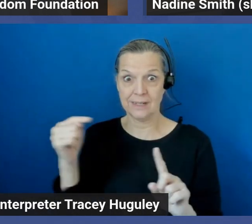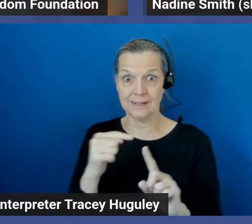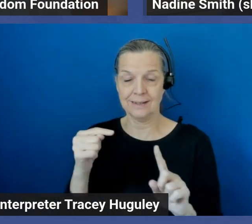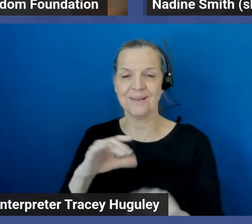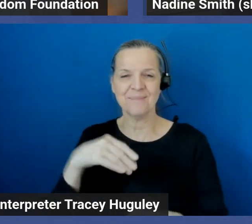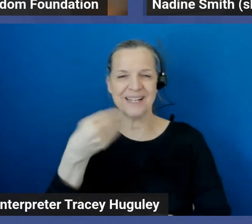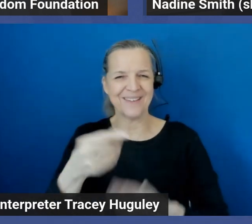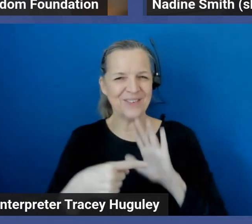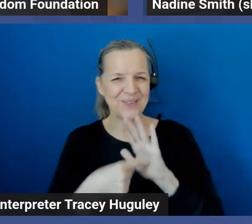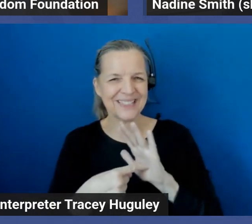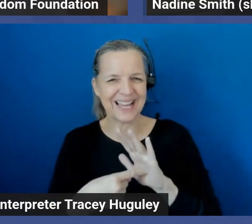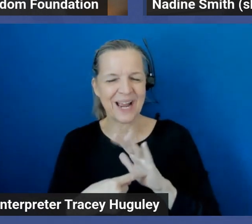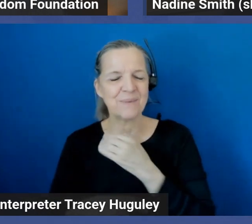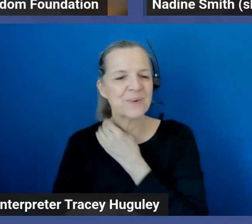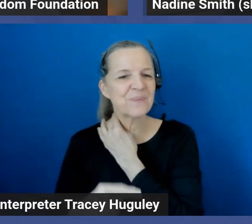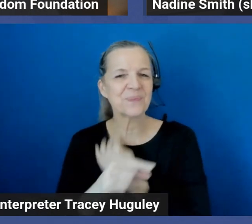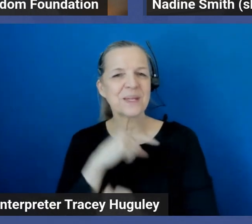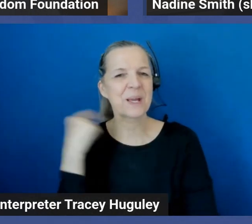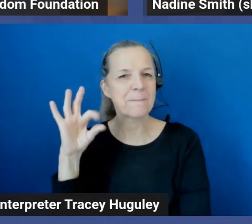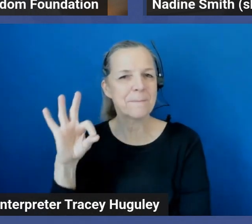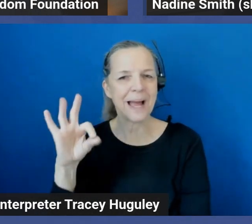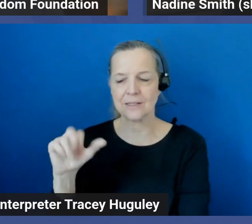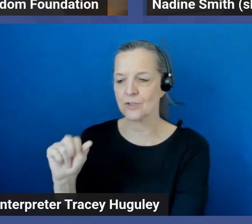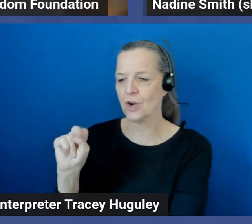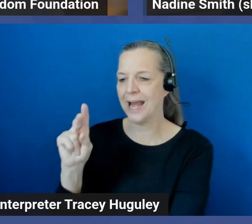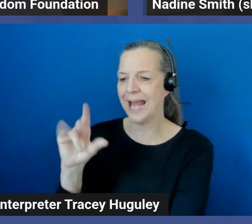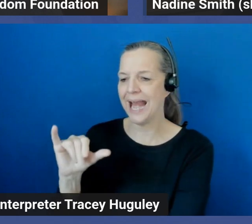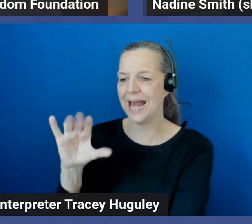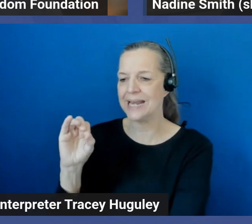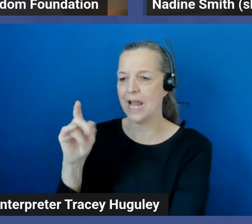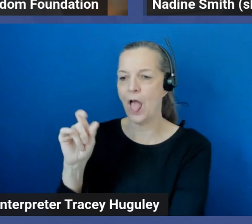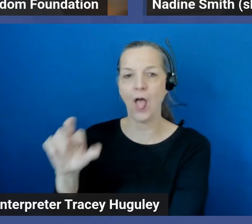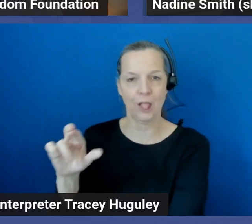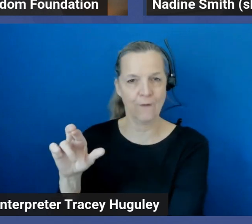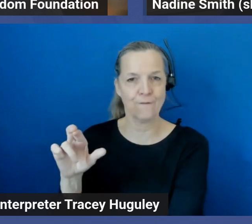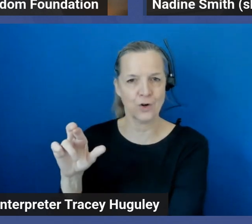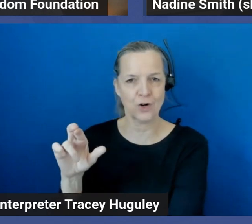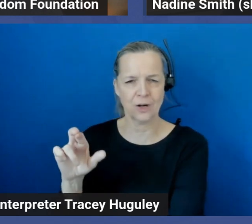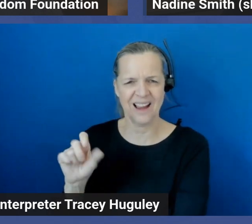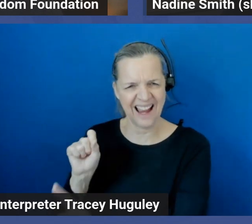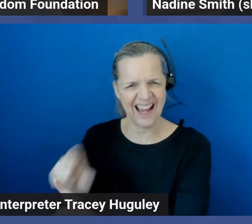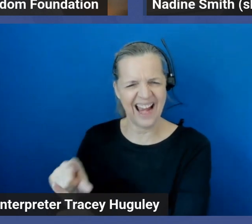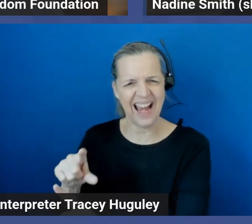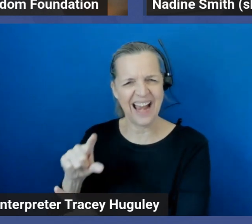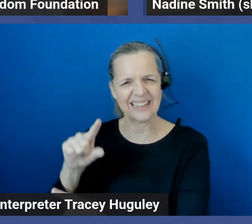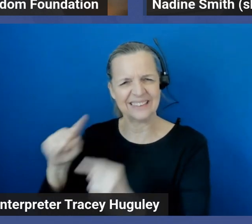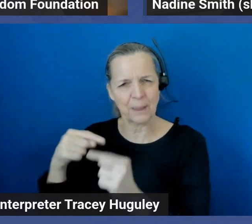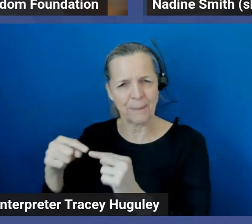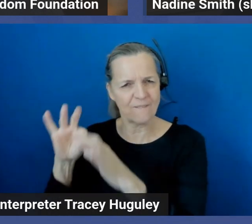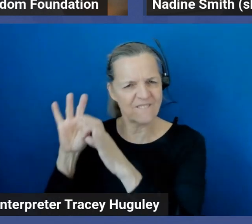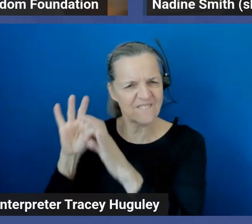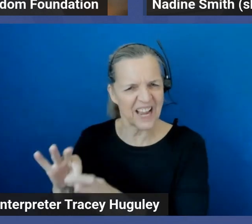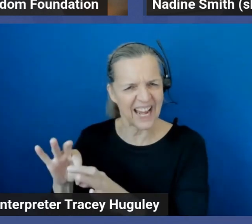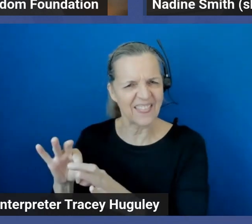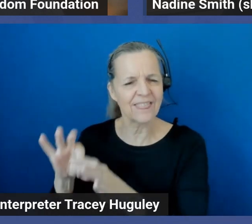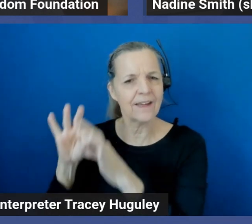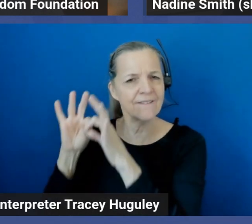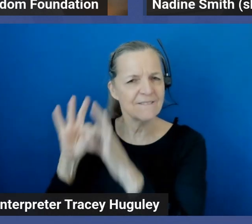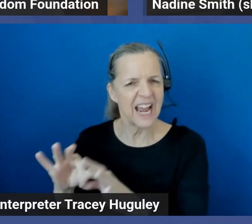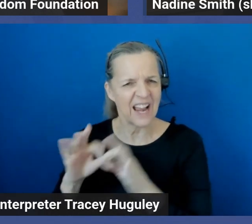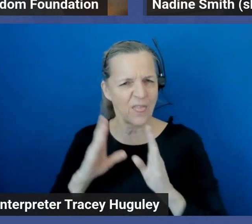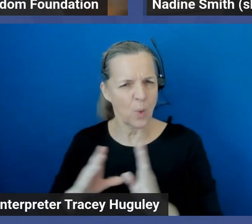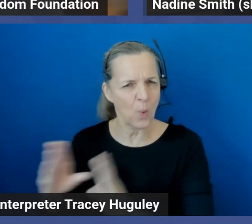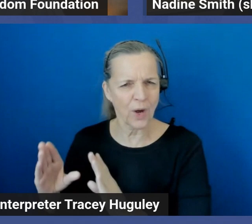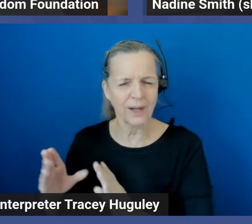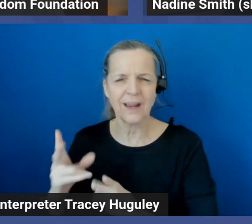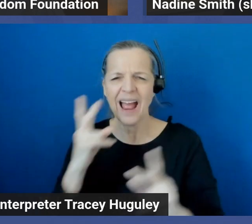an example. There's a pastor, Andy Oliver, and I was asking him about faith organizing because I've seen a lot of different